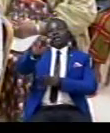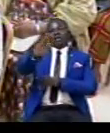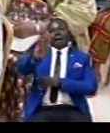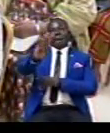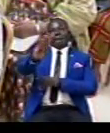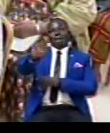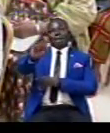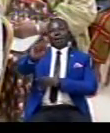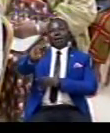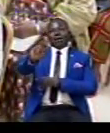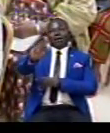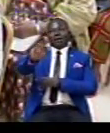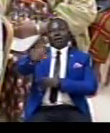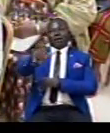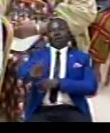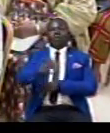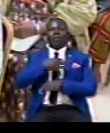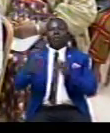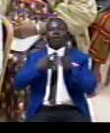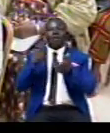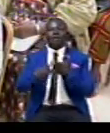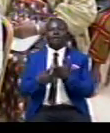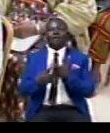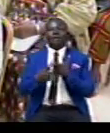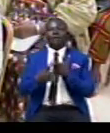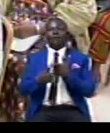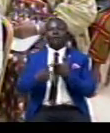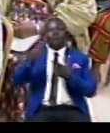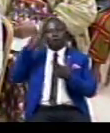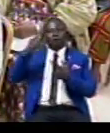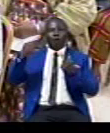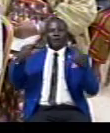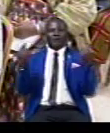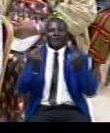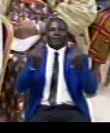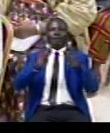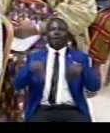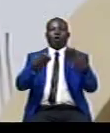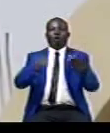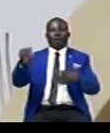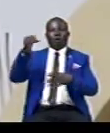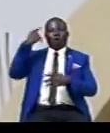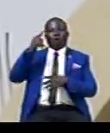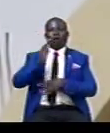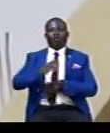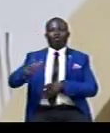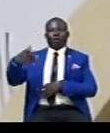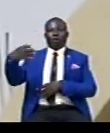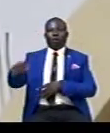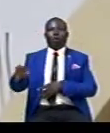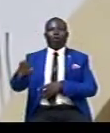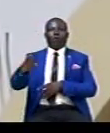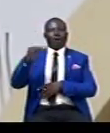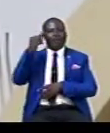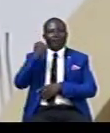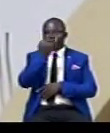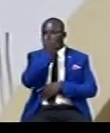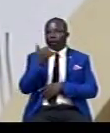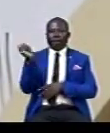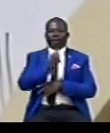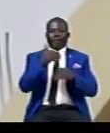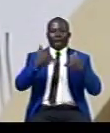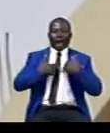goats of the sin offering for the children of Israel, they had to cast